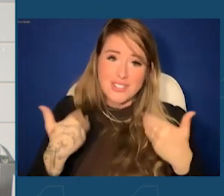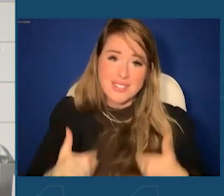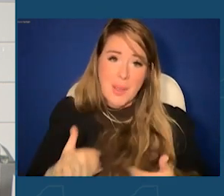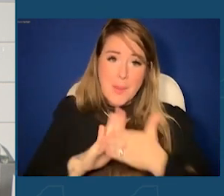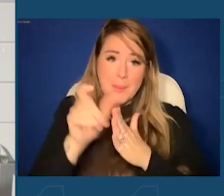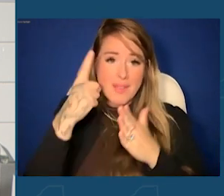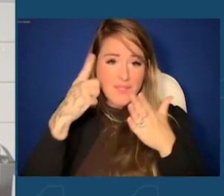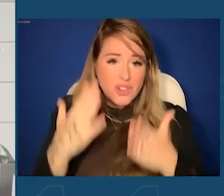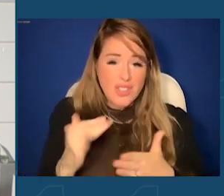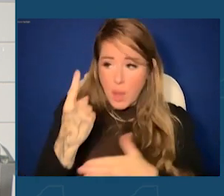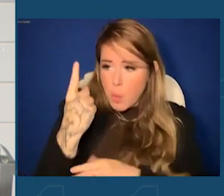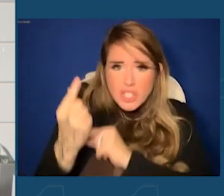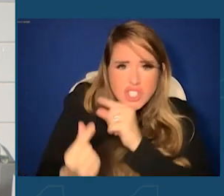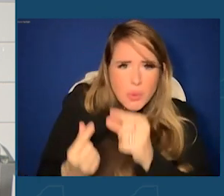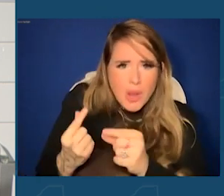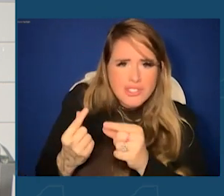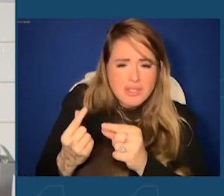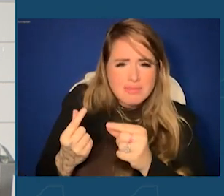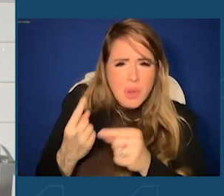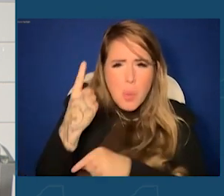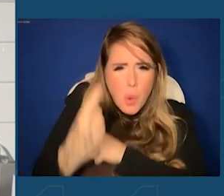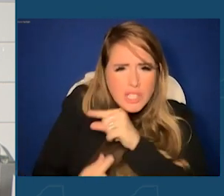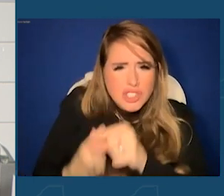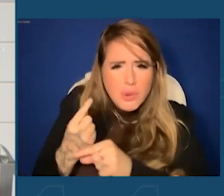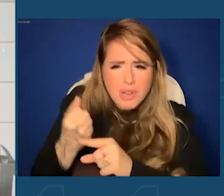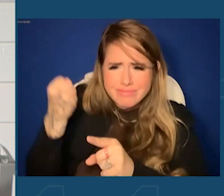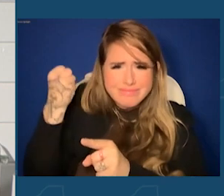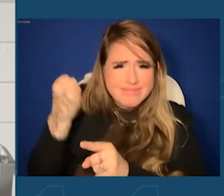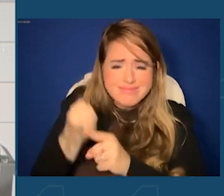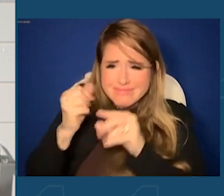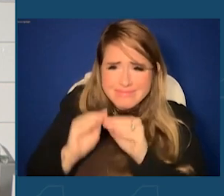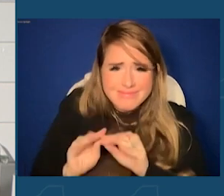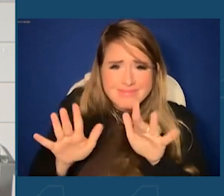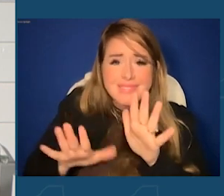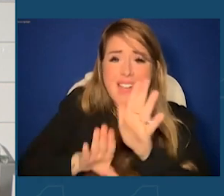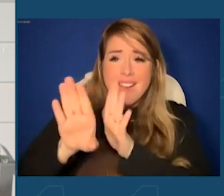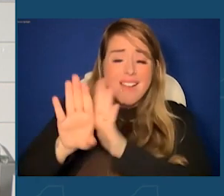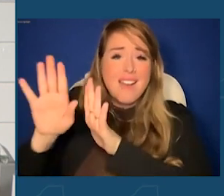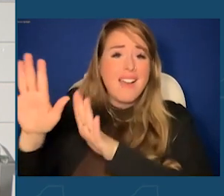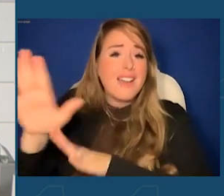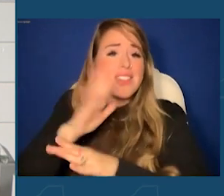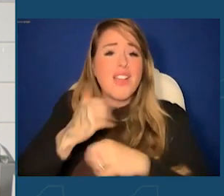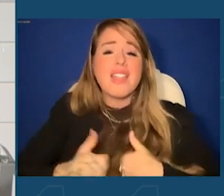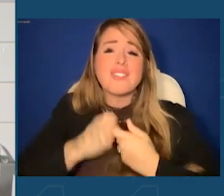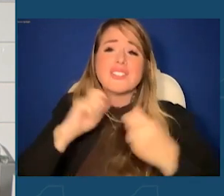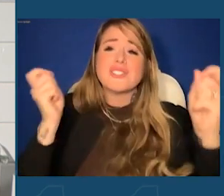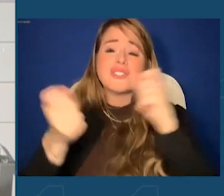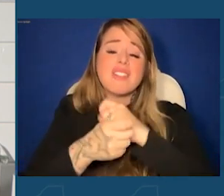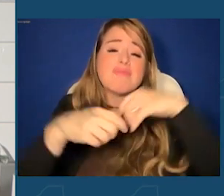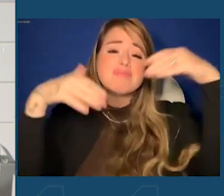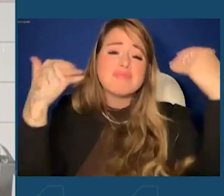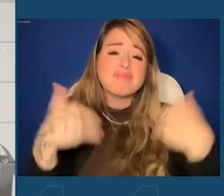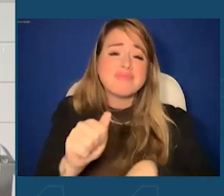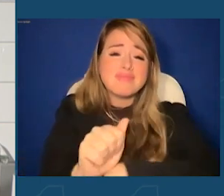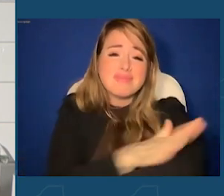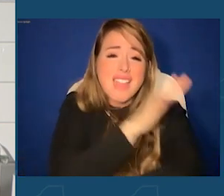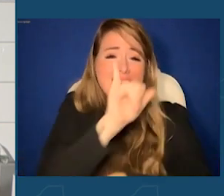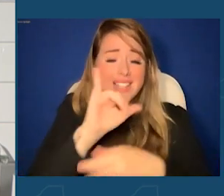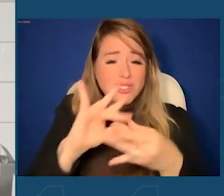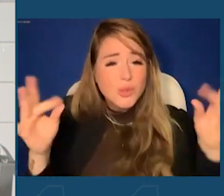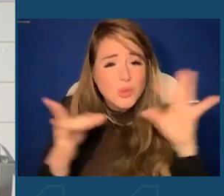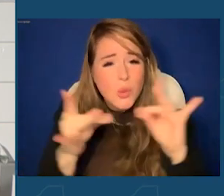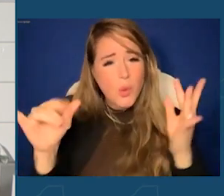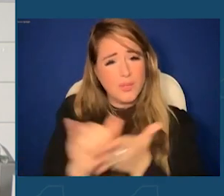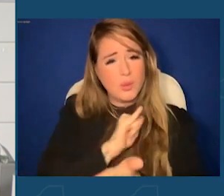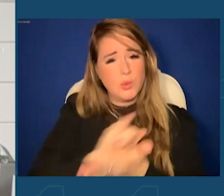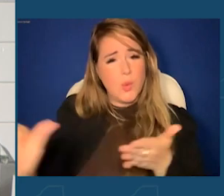one generation. In one generation, people's lives are transformed, they're changed. That is the story of New York. And let